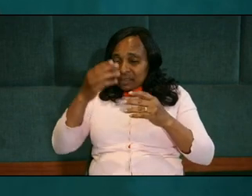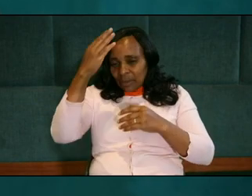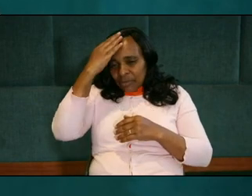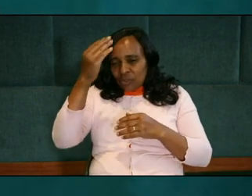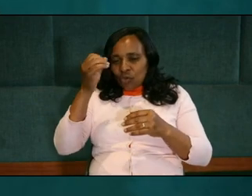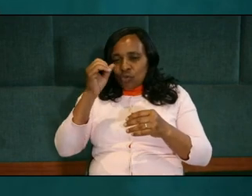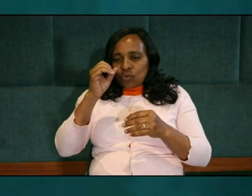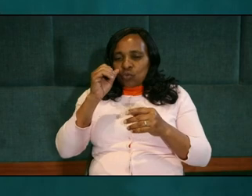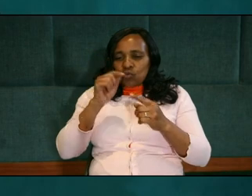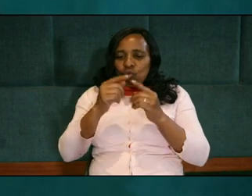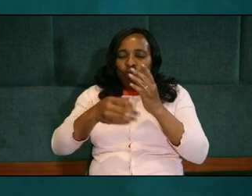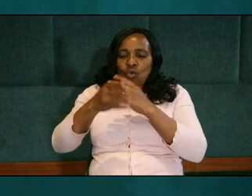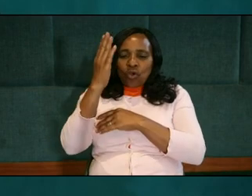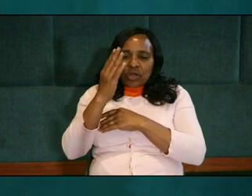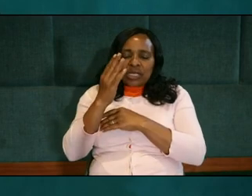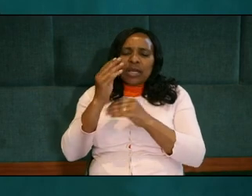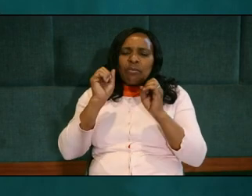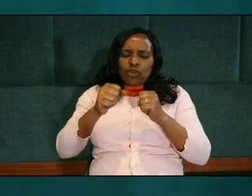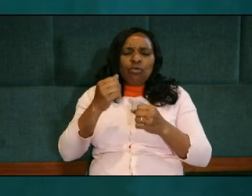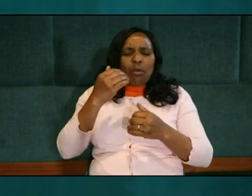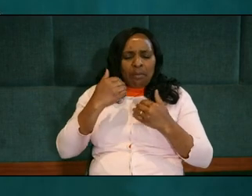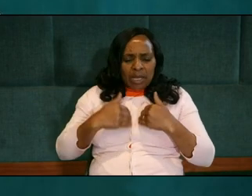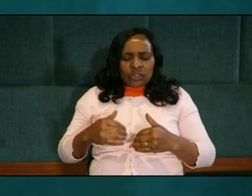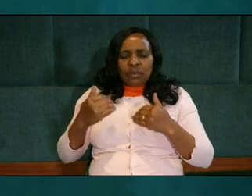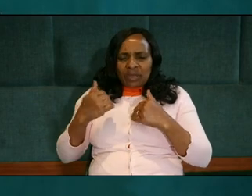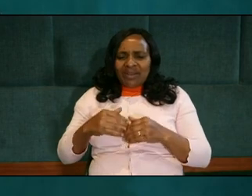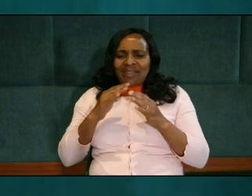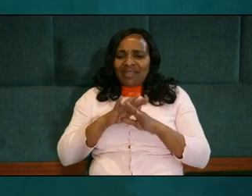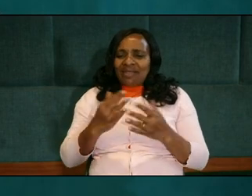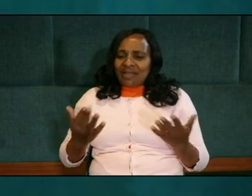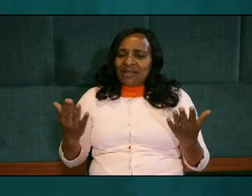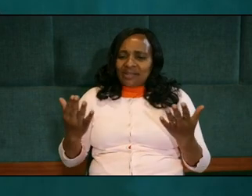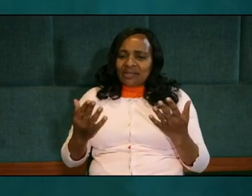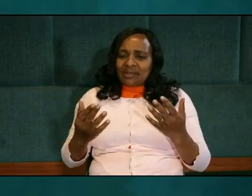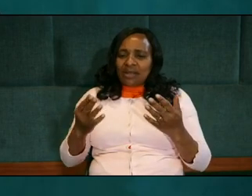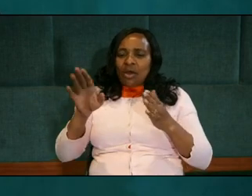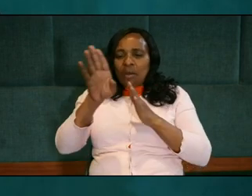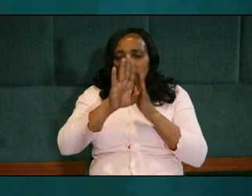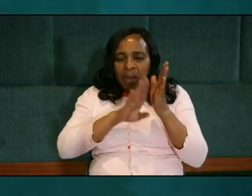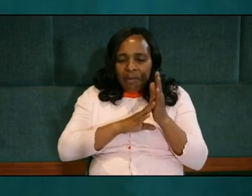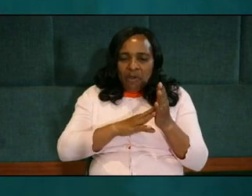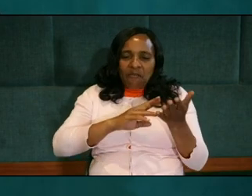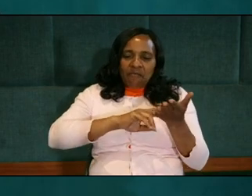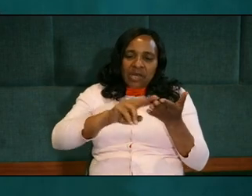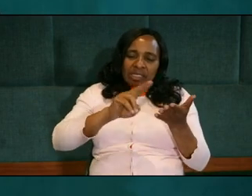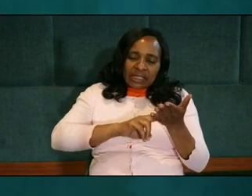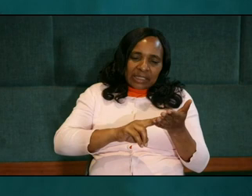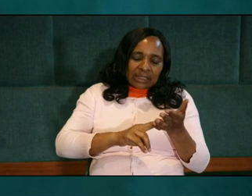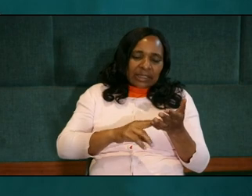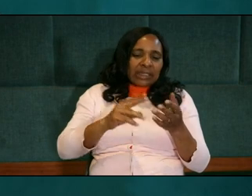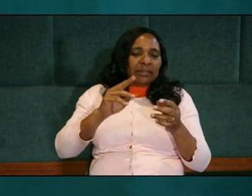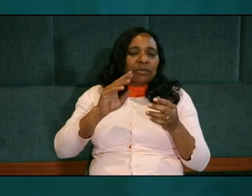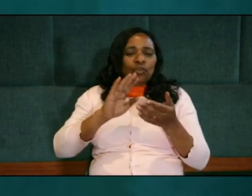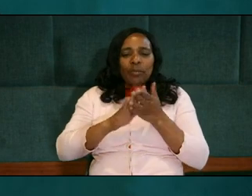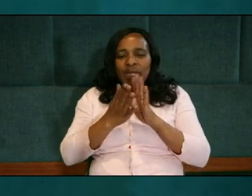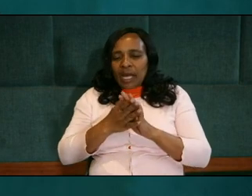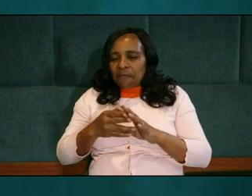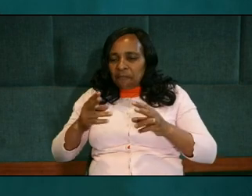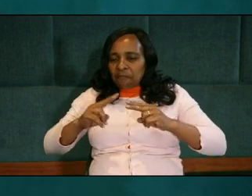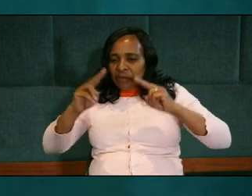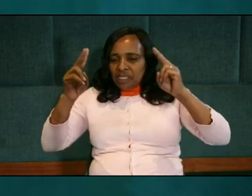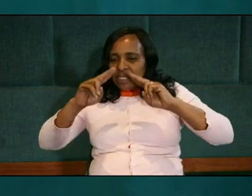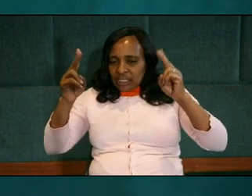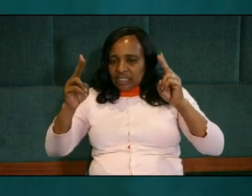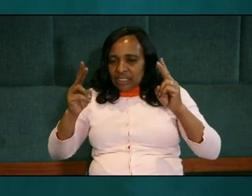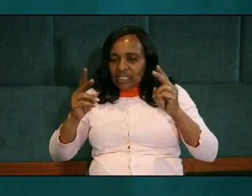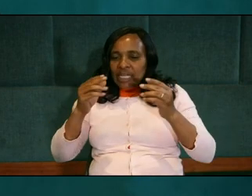submission, we can personalize these Bible verses and we can be victorious in any temptation